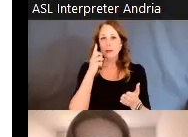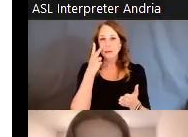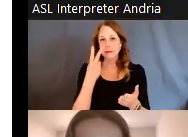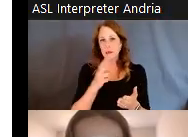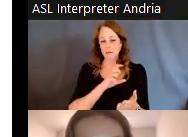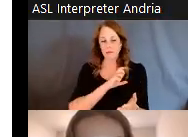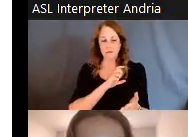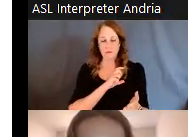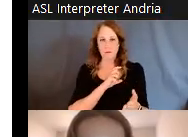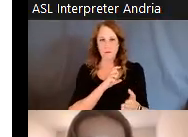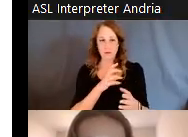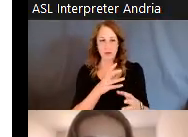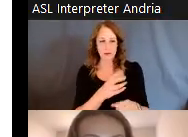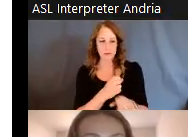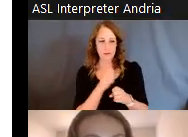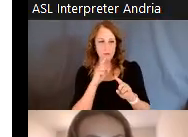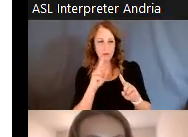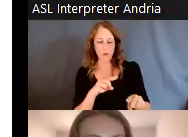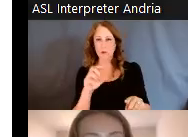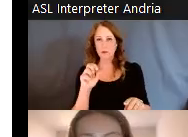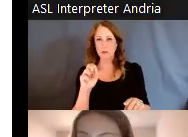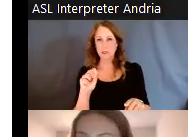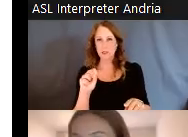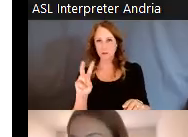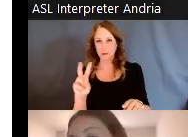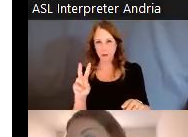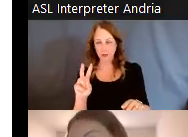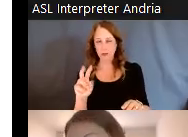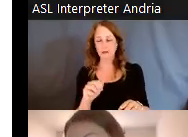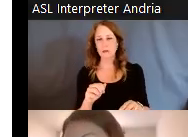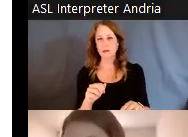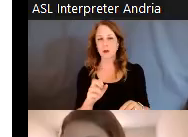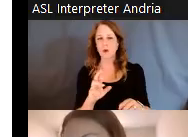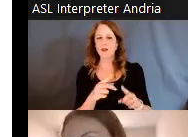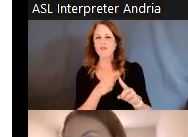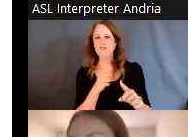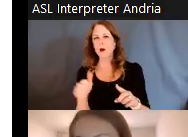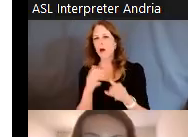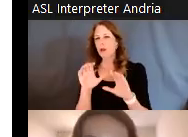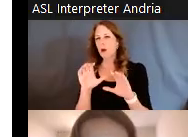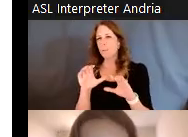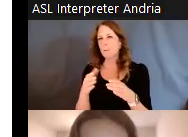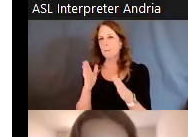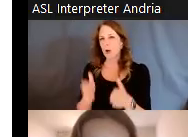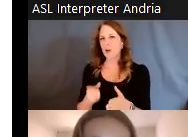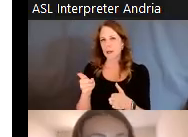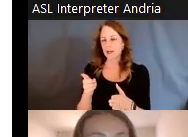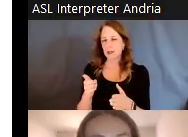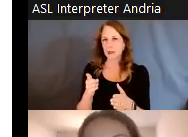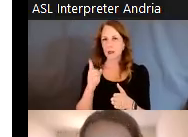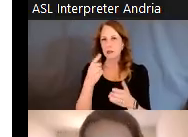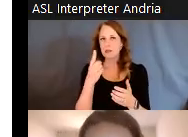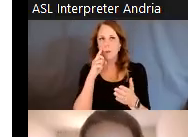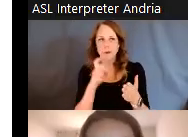report of sexual violence during or from a third party. So a witness to the